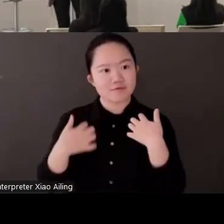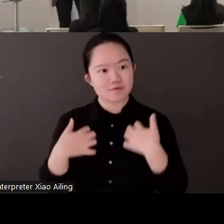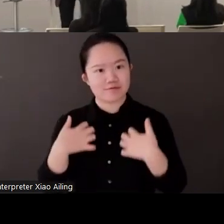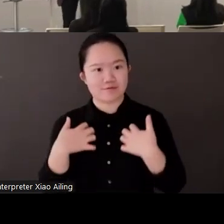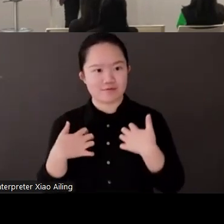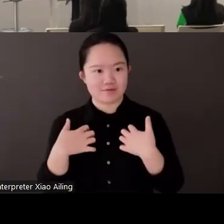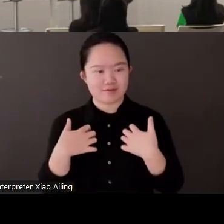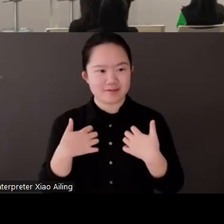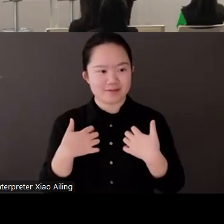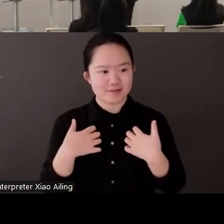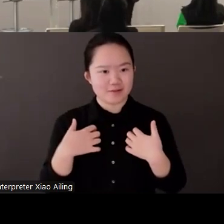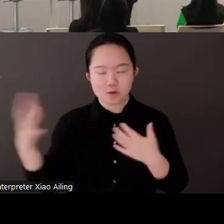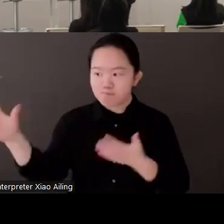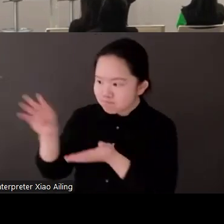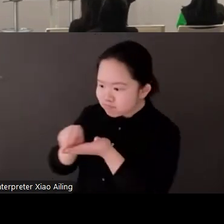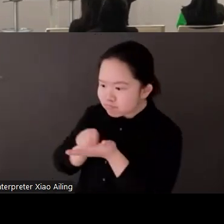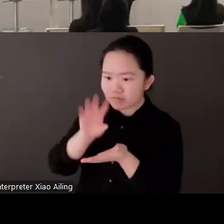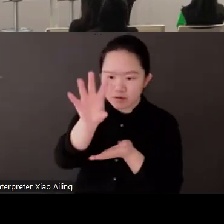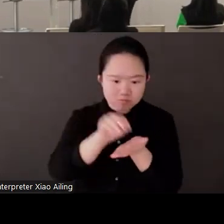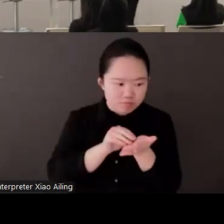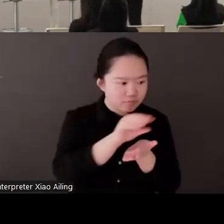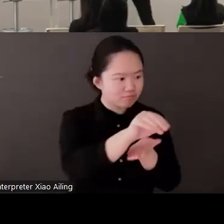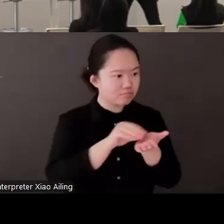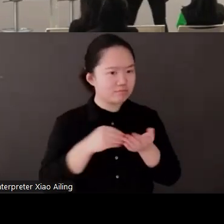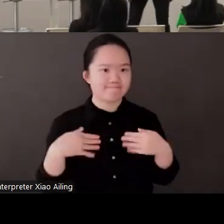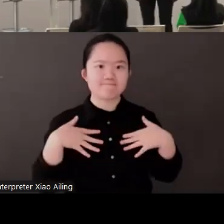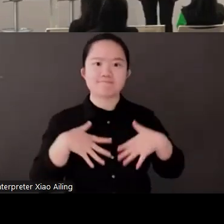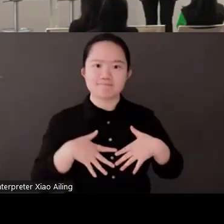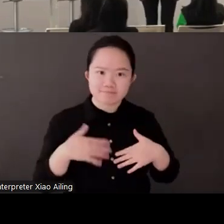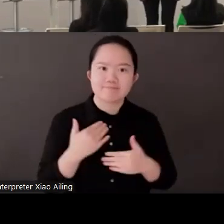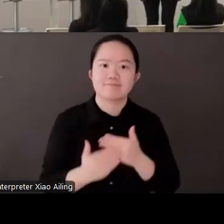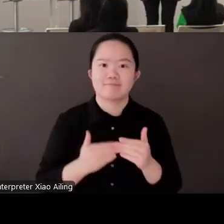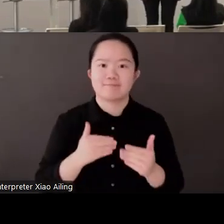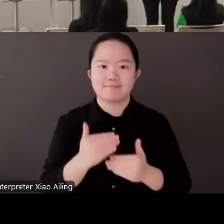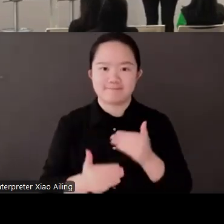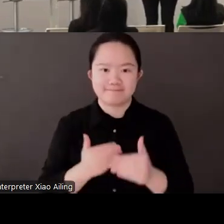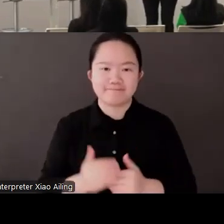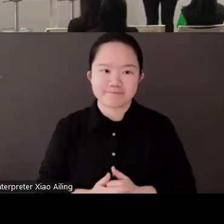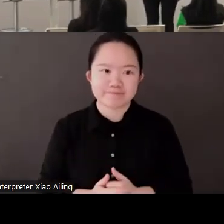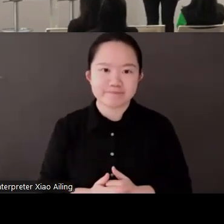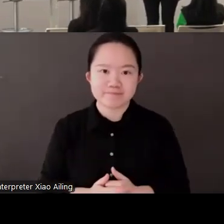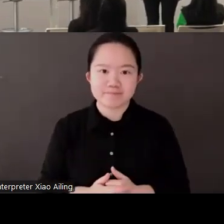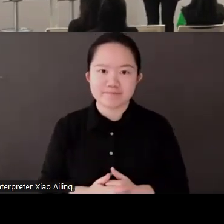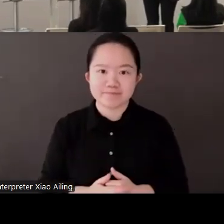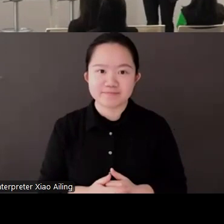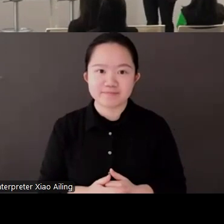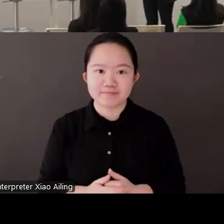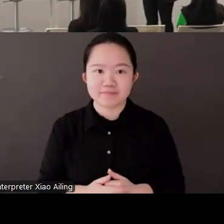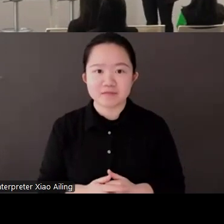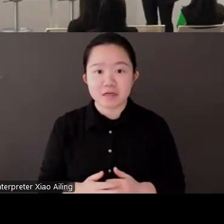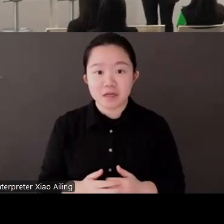information isn't enough. So even if you don't want to take the certification, I recommend those. And it's a great proof